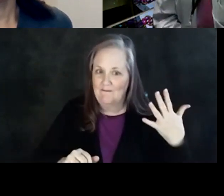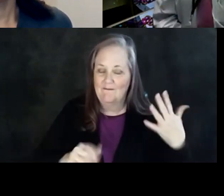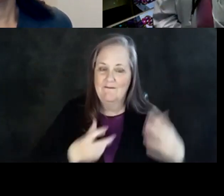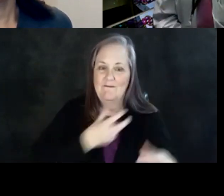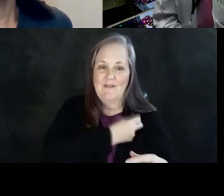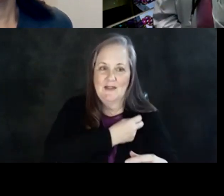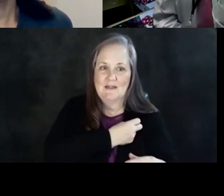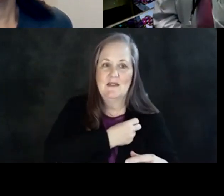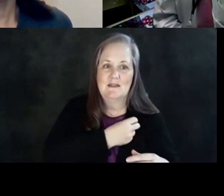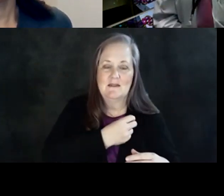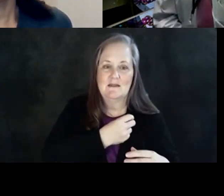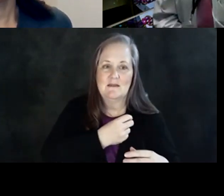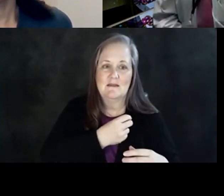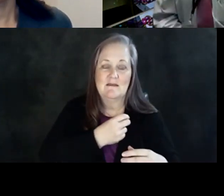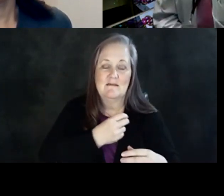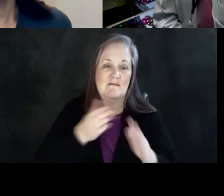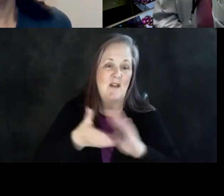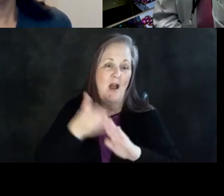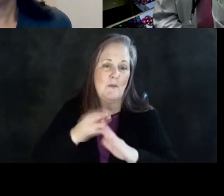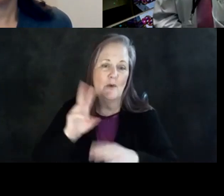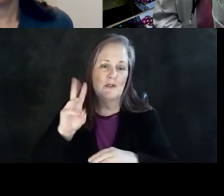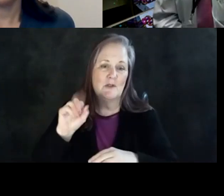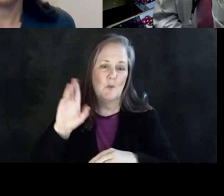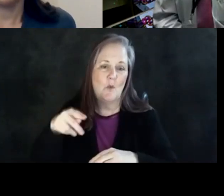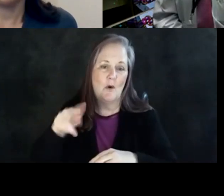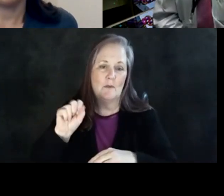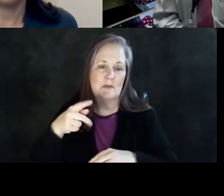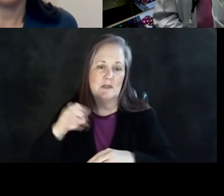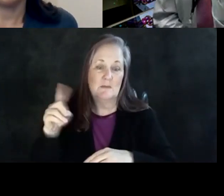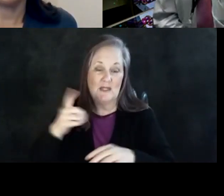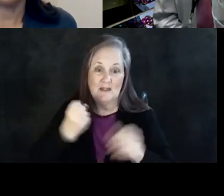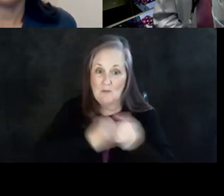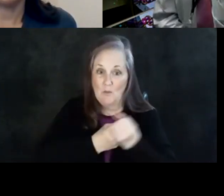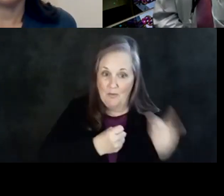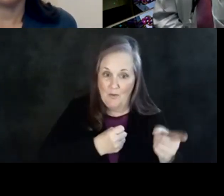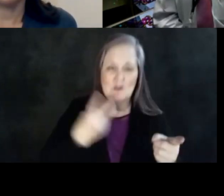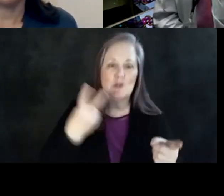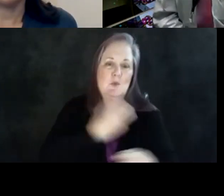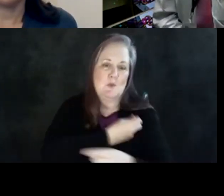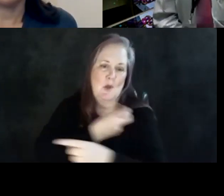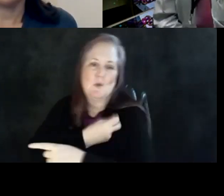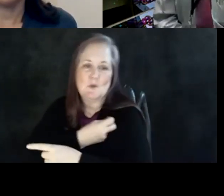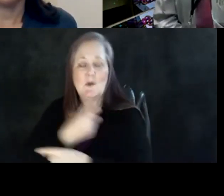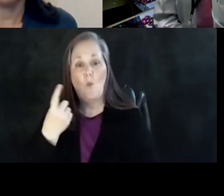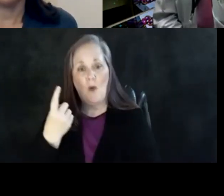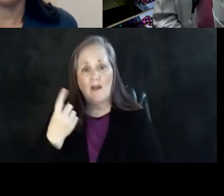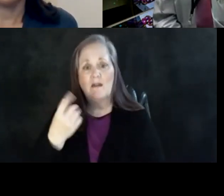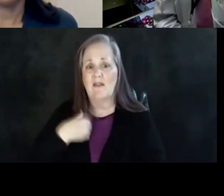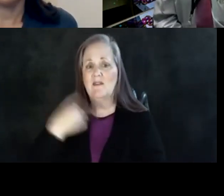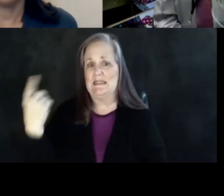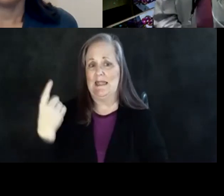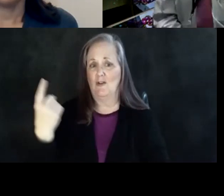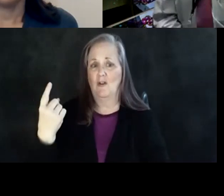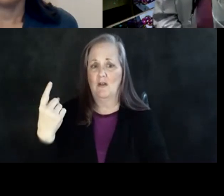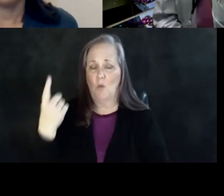been supported through Operation Warp Speed are 2-dose vaccines. There is one that's a single dose,